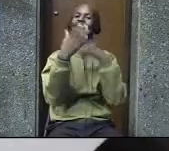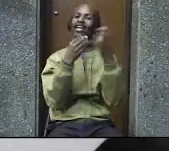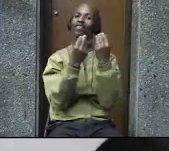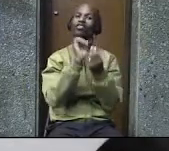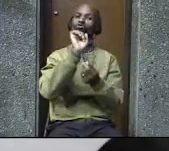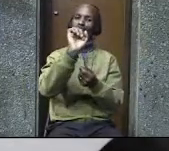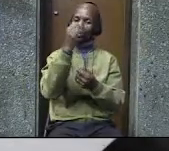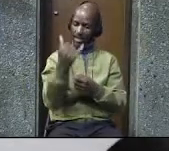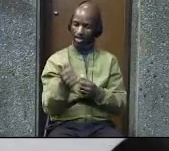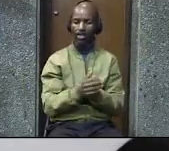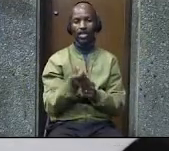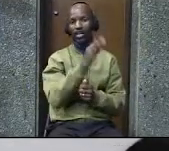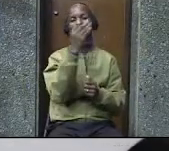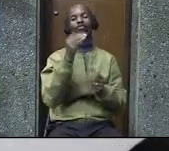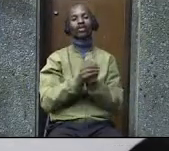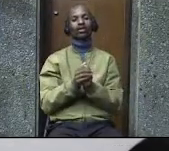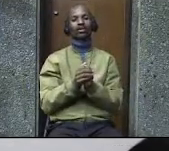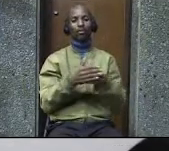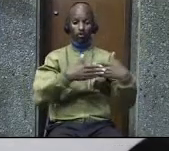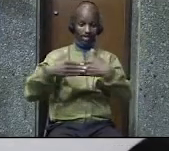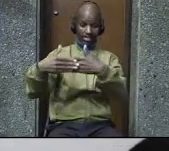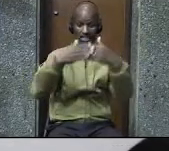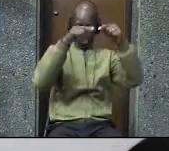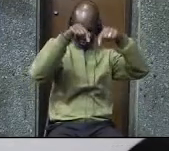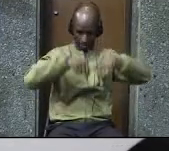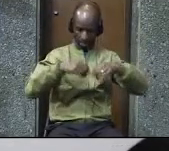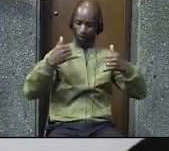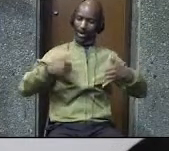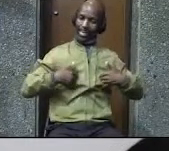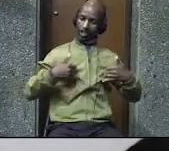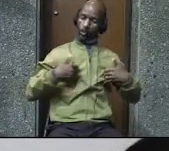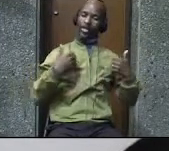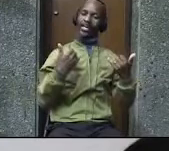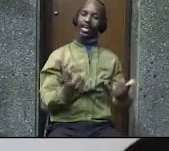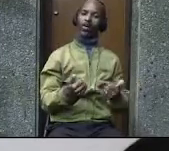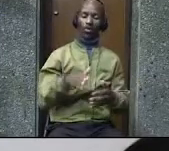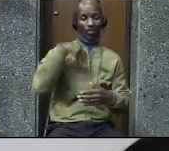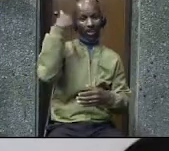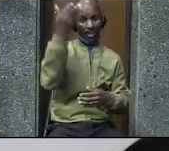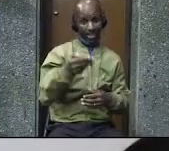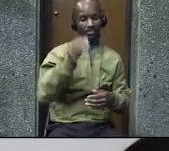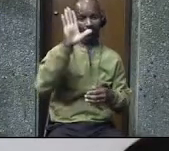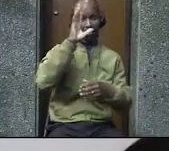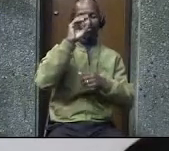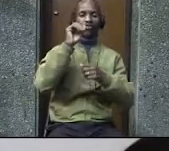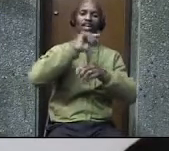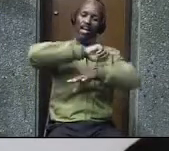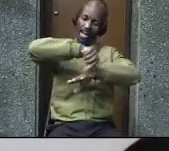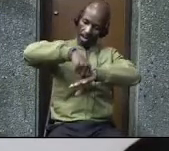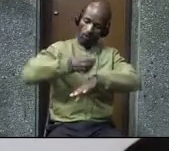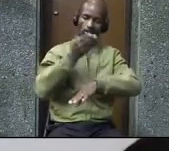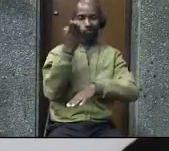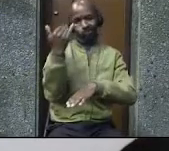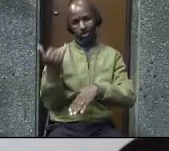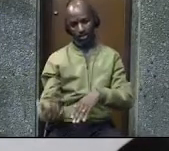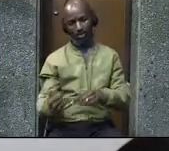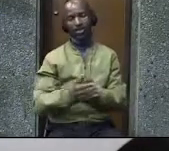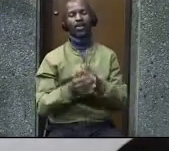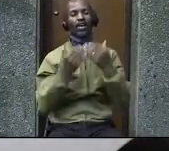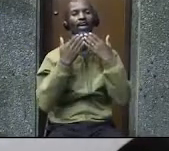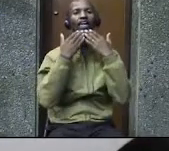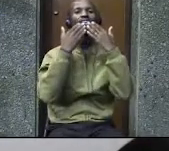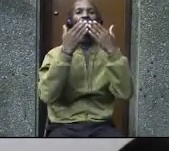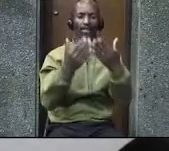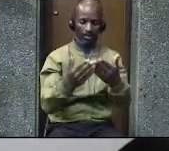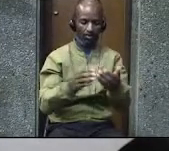you. You are not a lady bodyguard today. So enjoy the next 4 or 5 hours when we are together. Thank you so